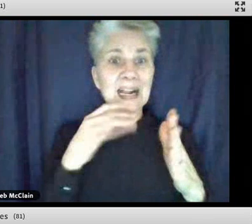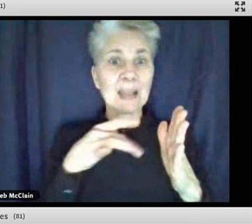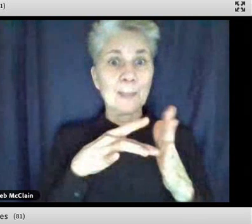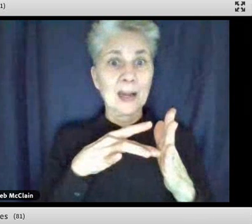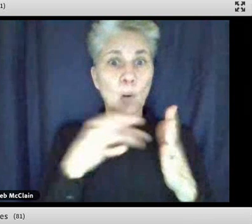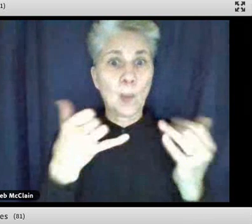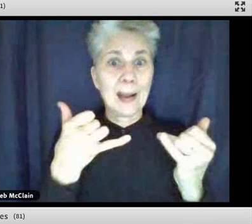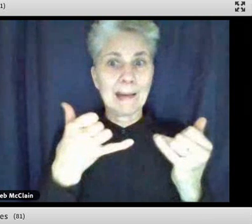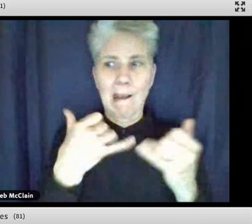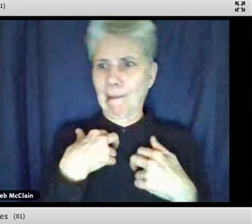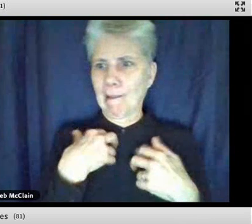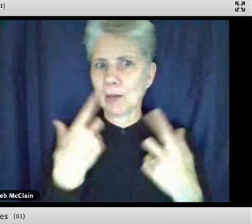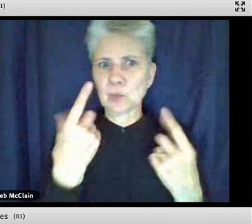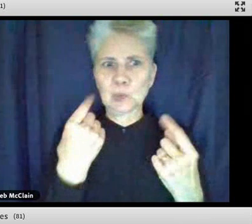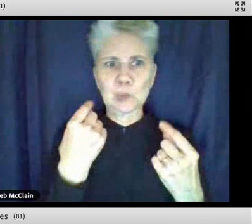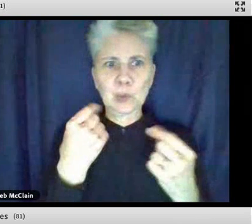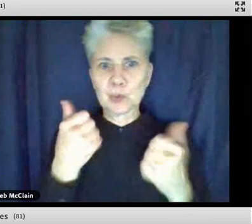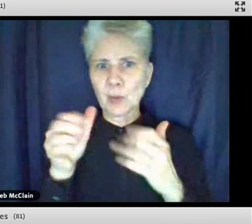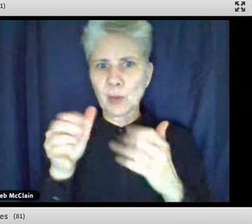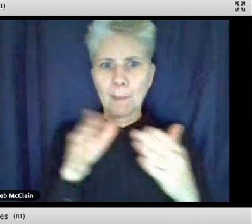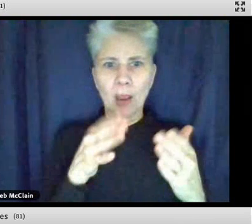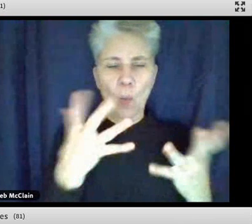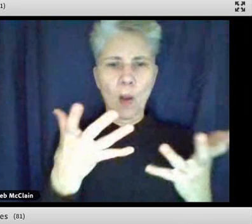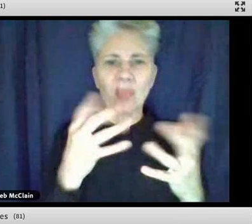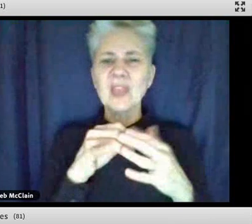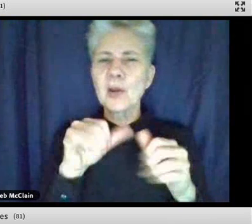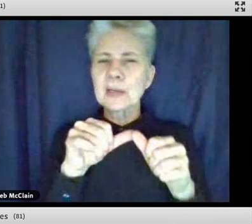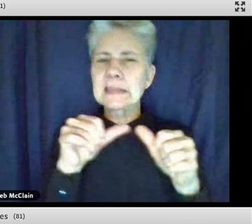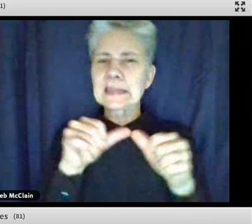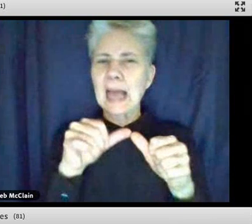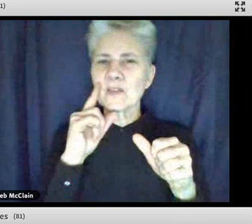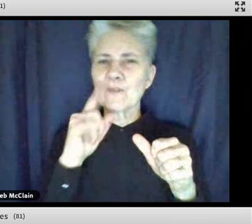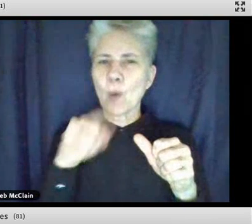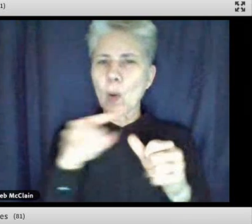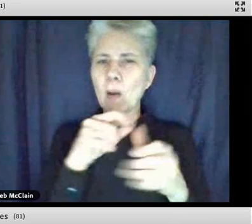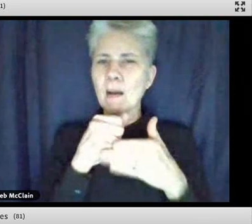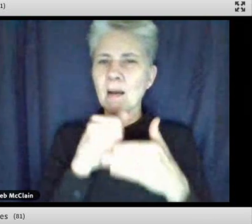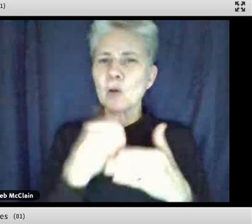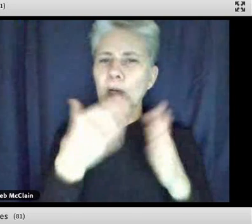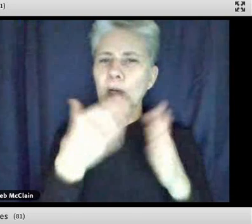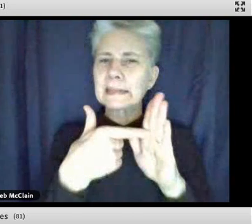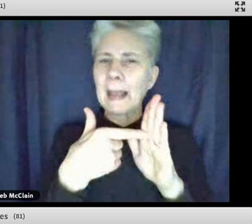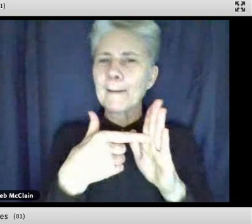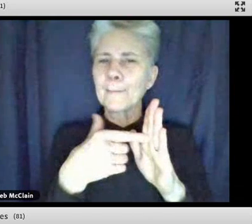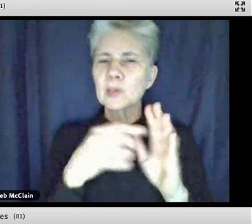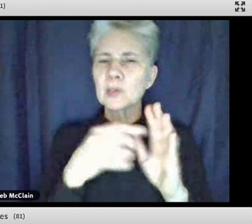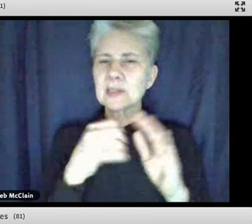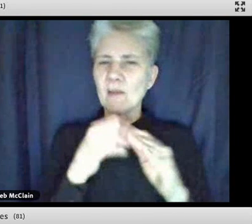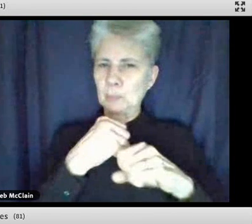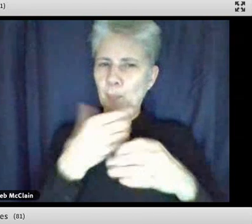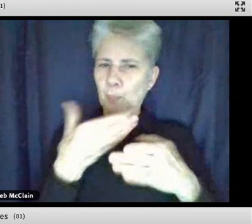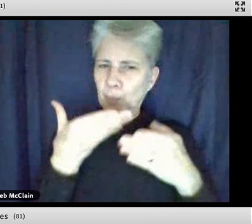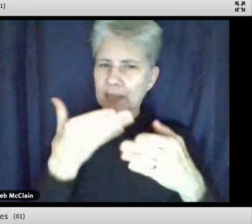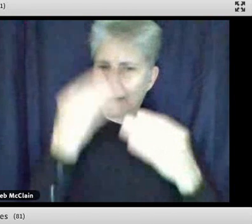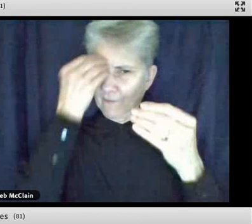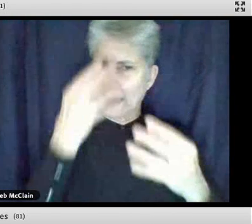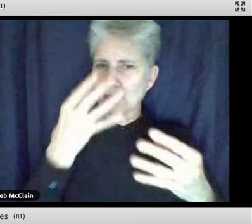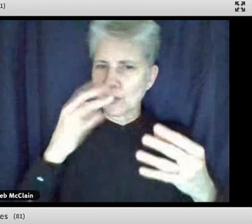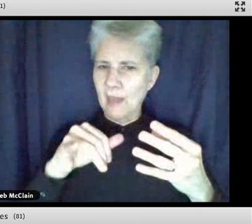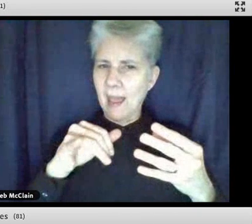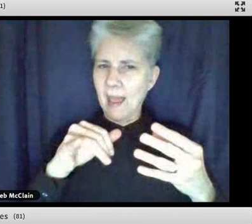and you're still trying to prepare, there's sites for really good examples of presenting information